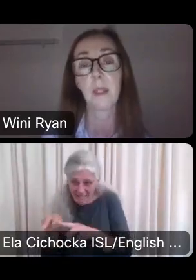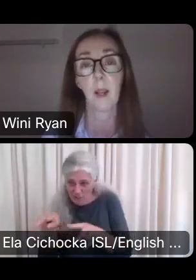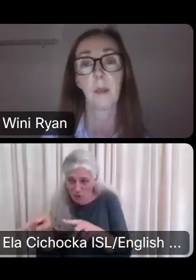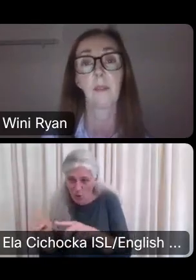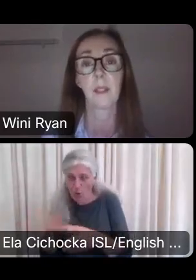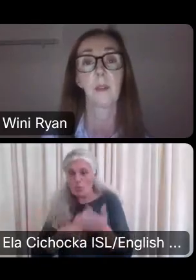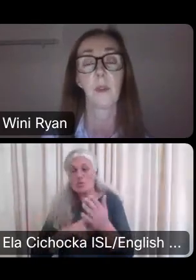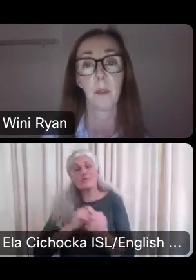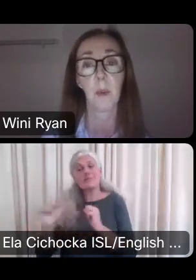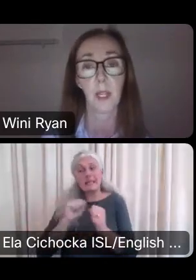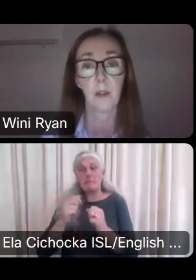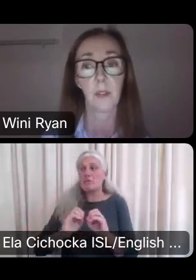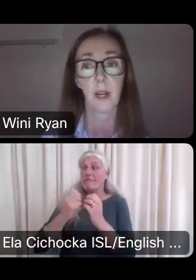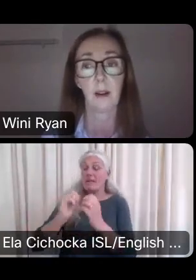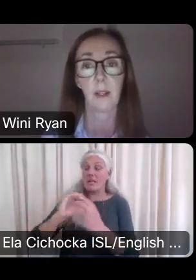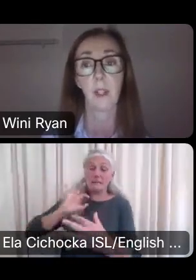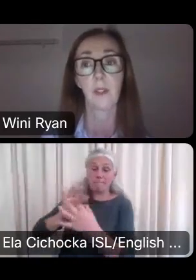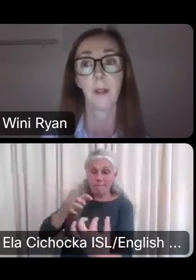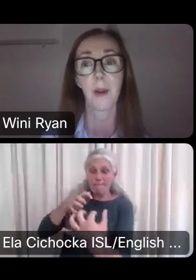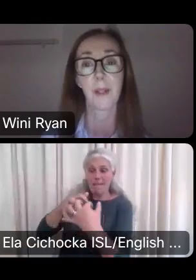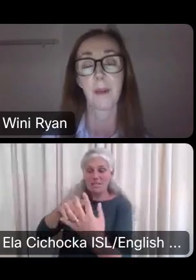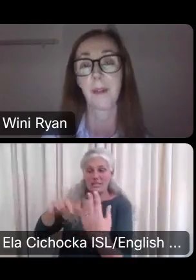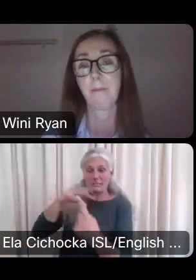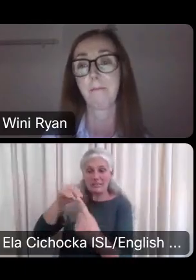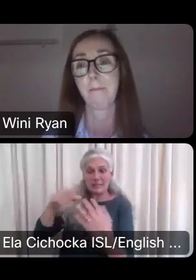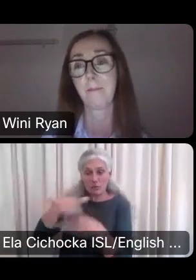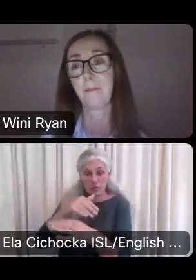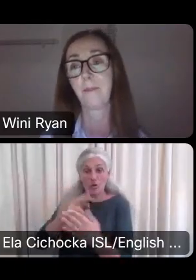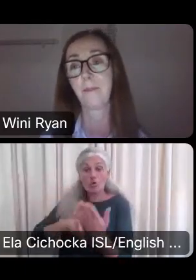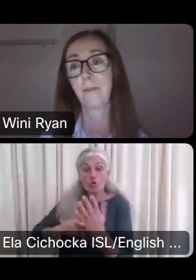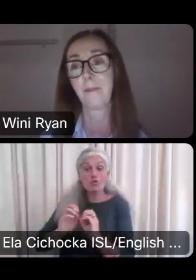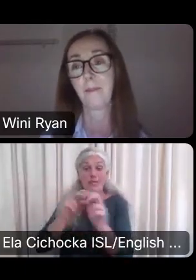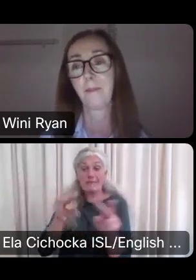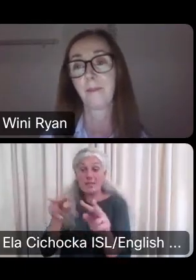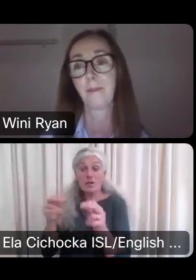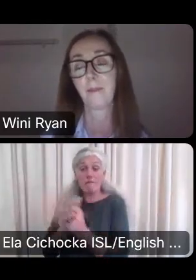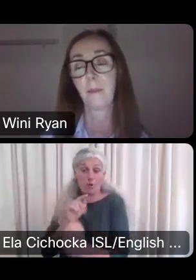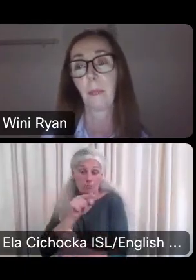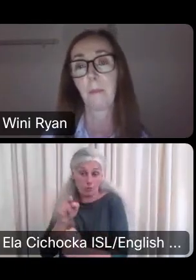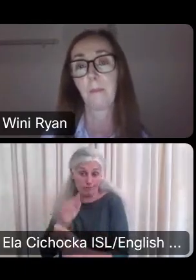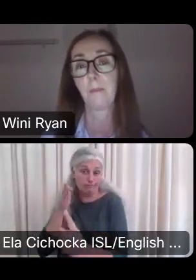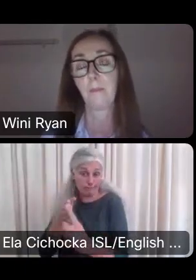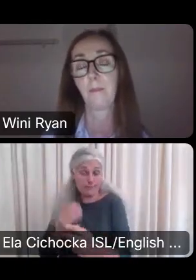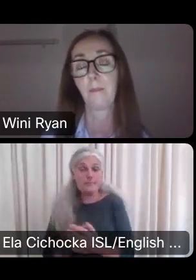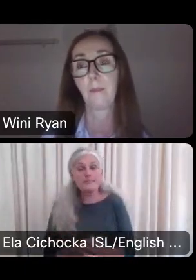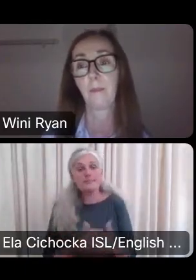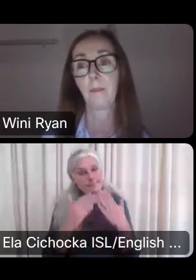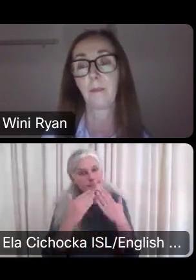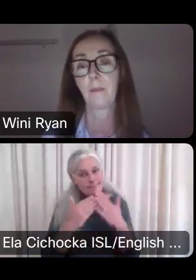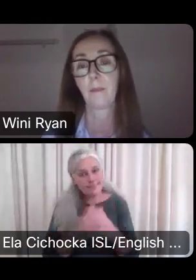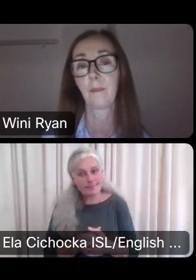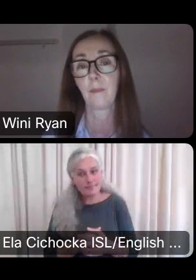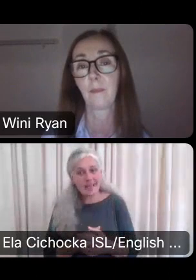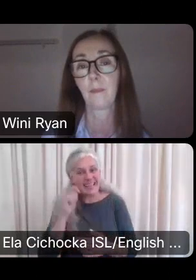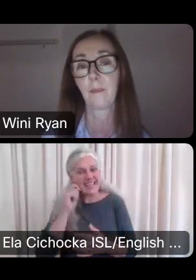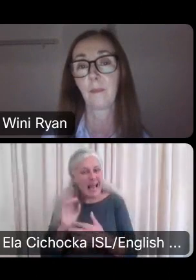maybe developing a video for that particular scenario to use in the workshop. That's great, Winnie. Thank you so much. And that almost feeds into the